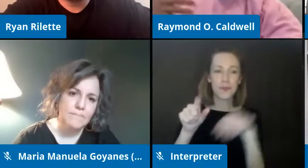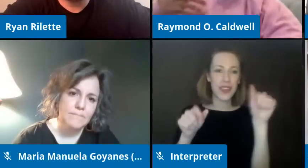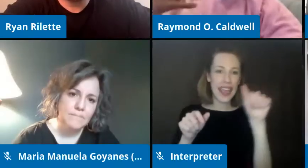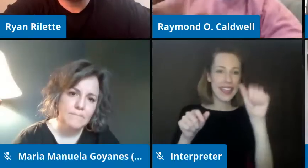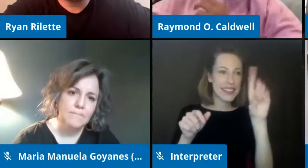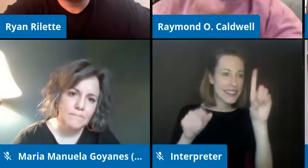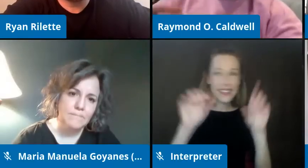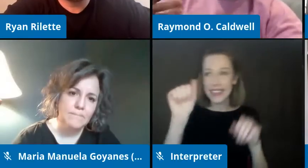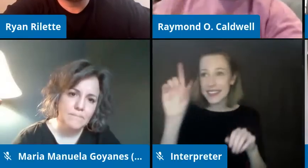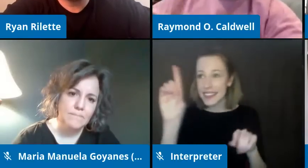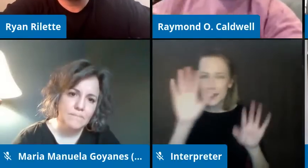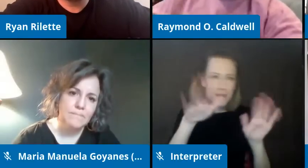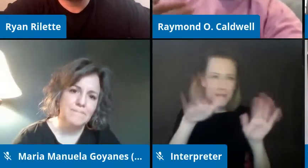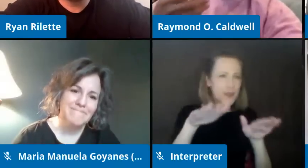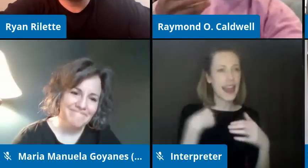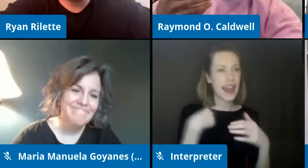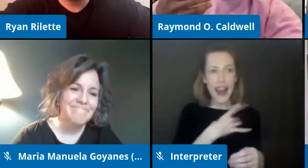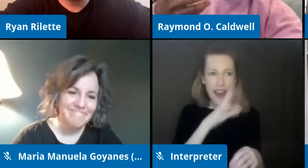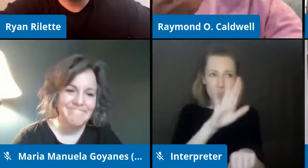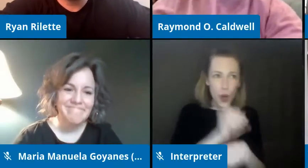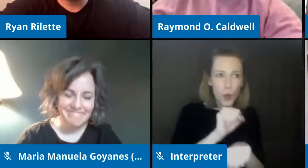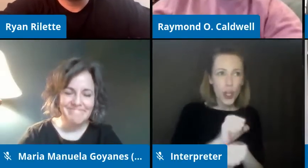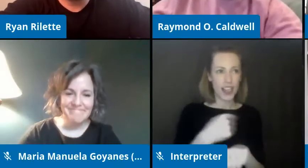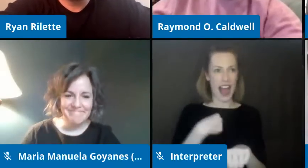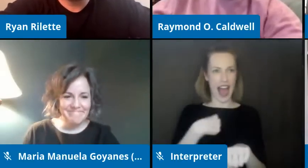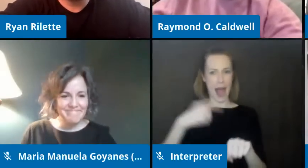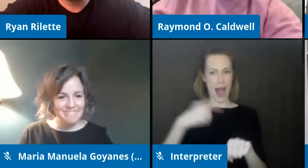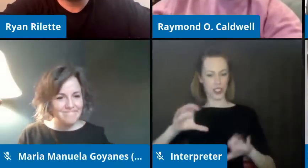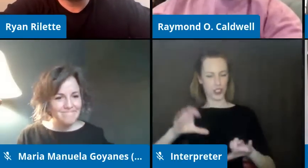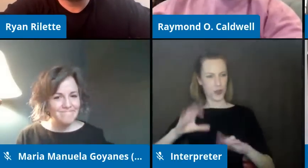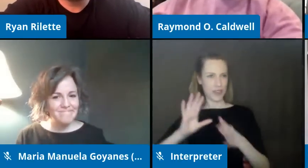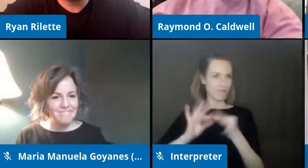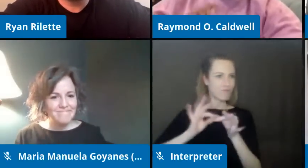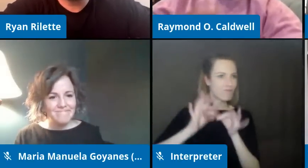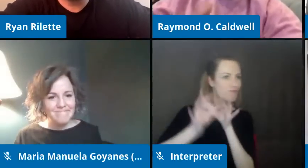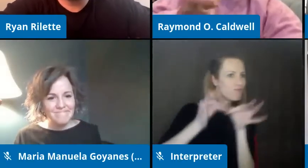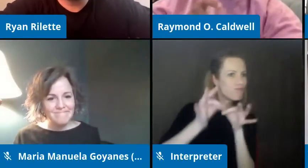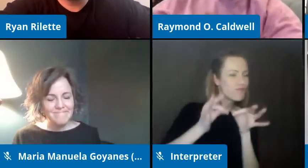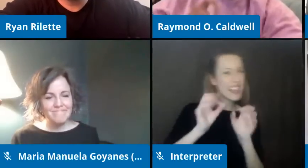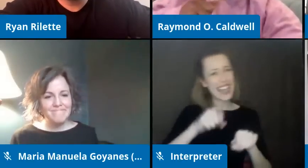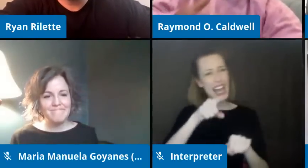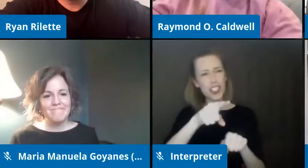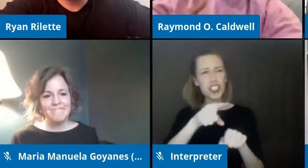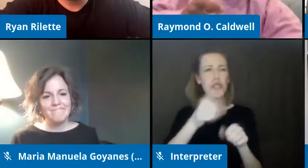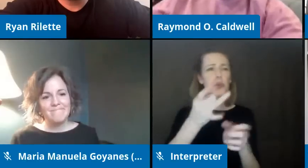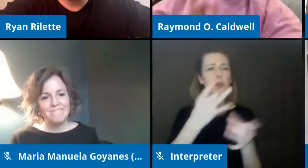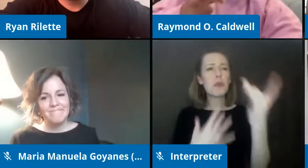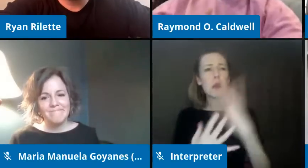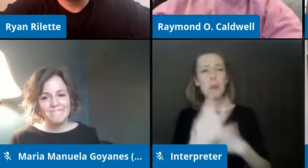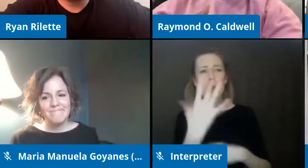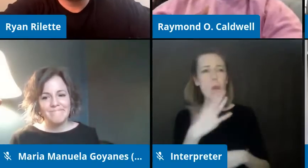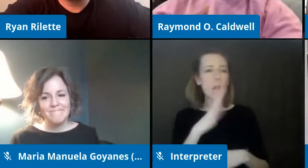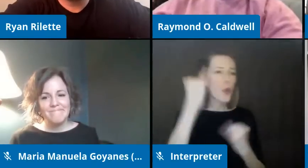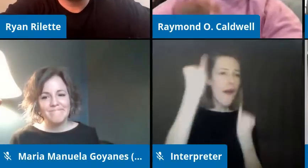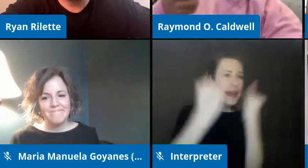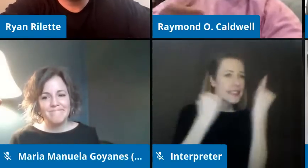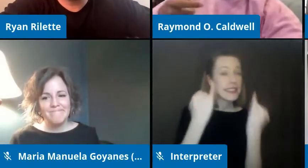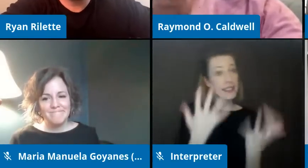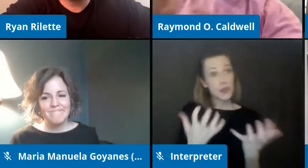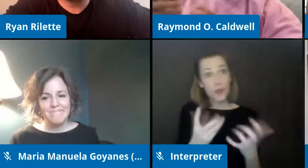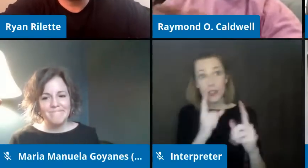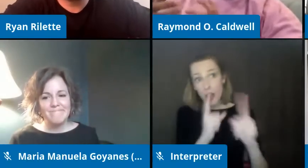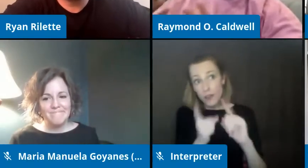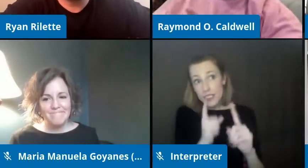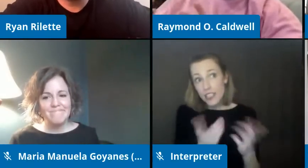doing this. Can you offer any ideas up for me? Can you just have a conversation with me? I think it's in those ways that we can still continue